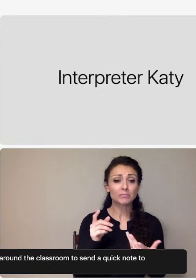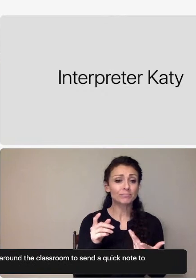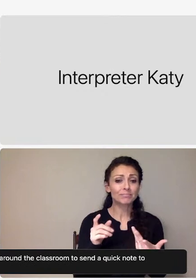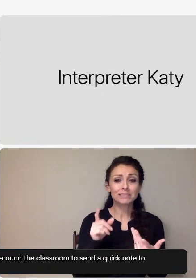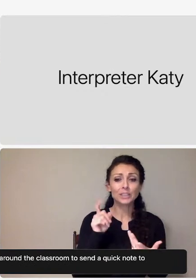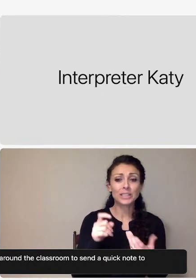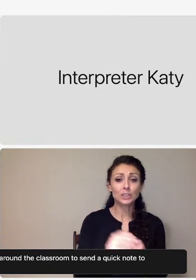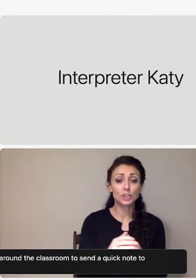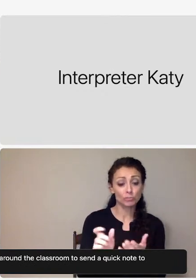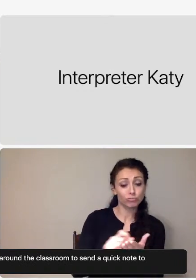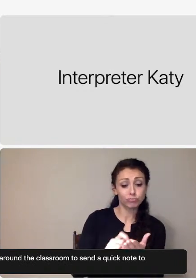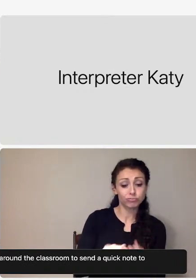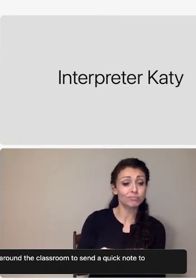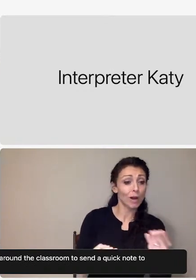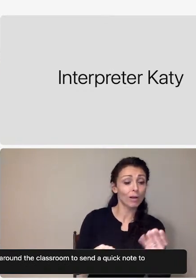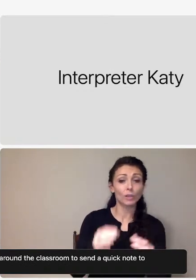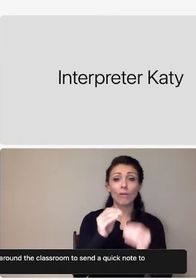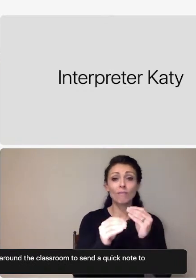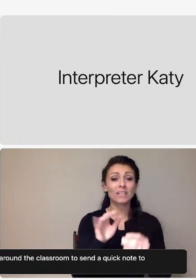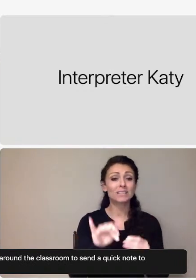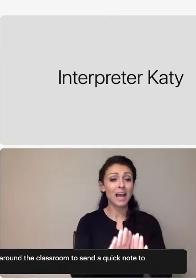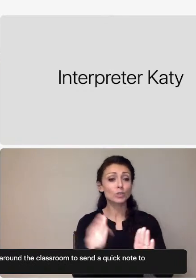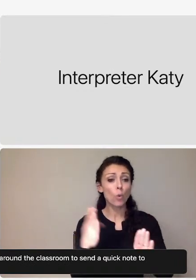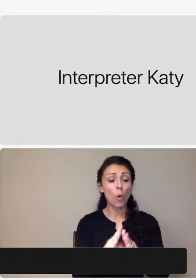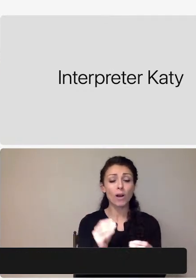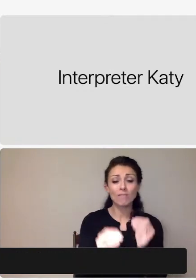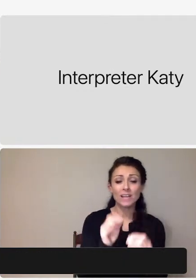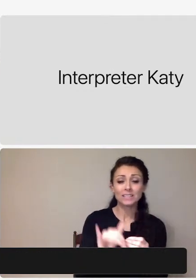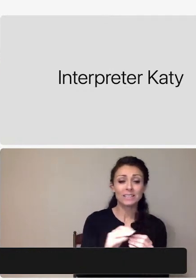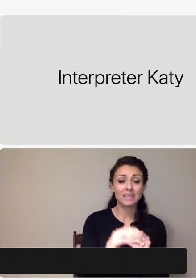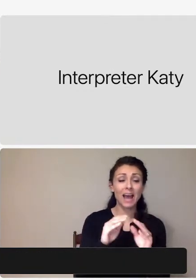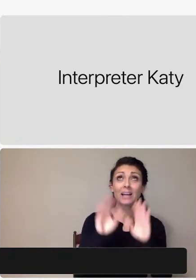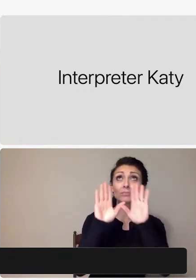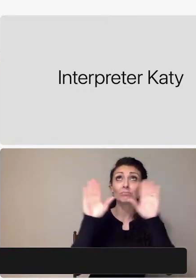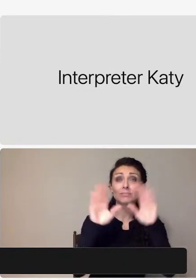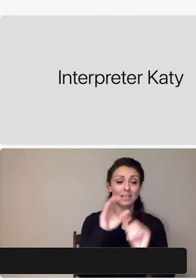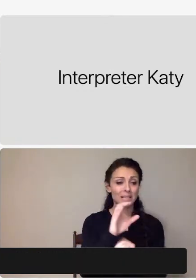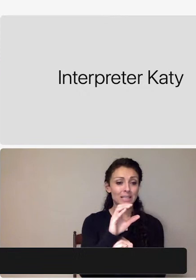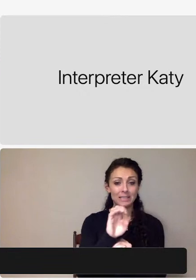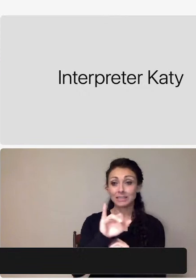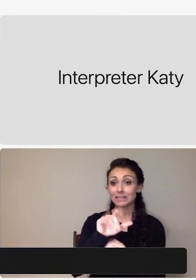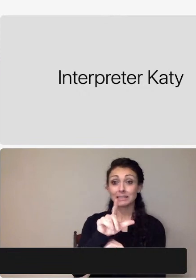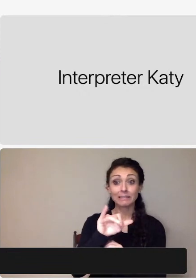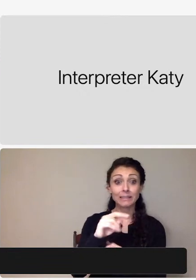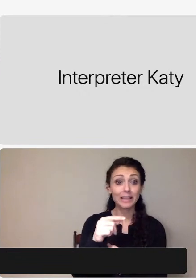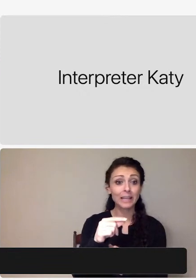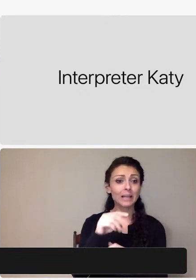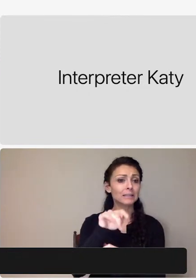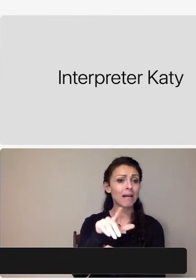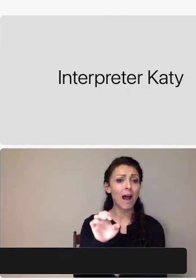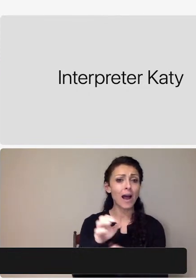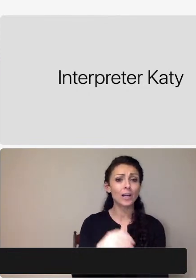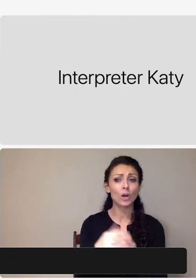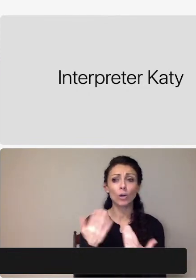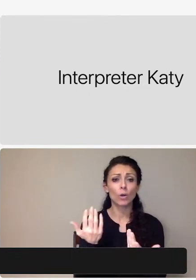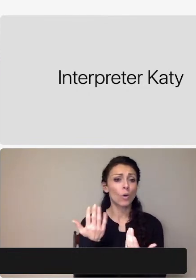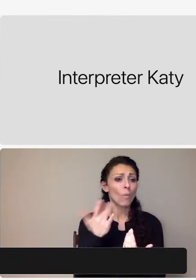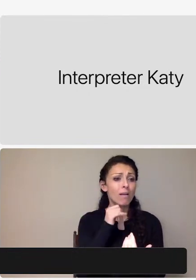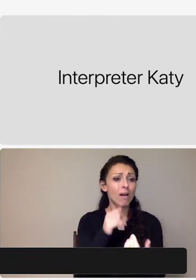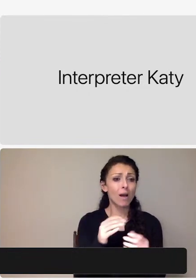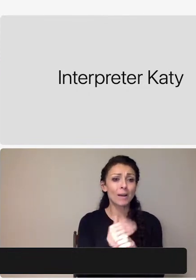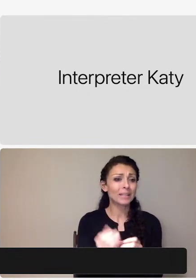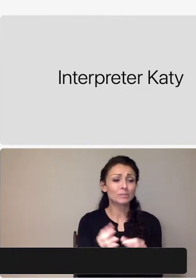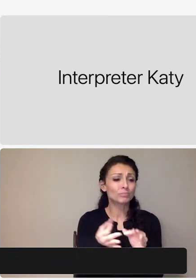this ceiling tile something and there's a system the way we can make these things happen so when kids go into a